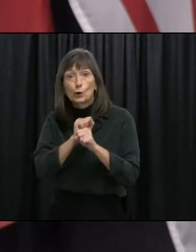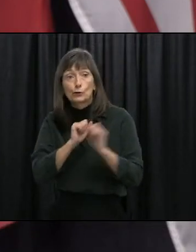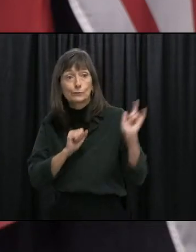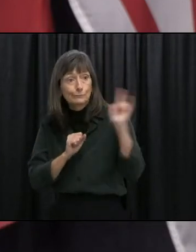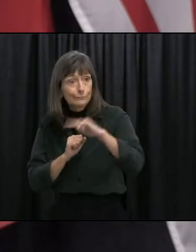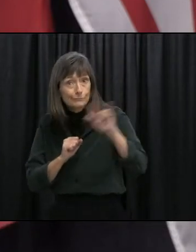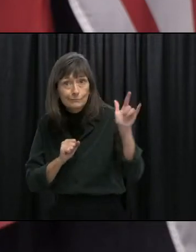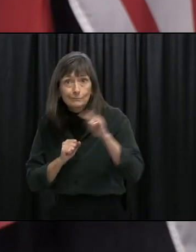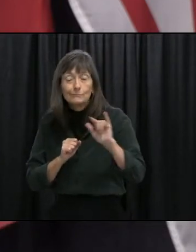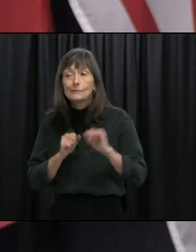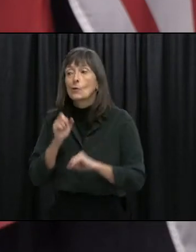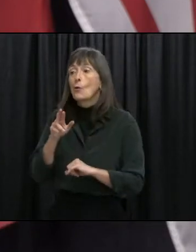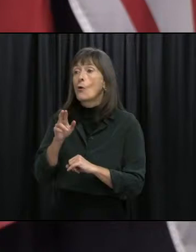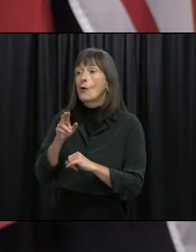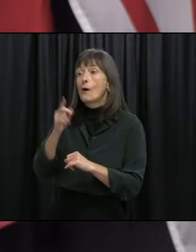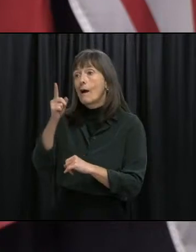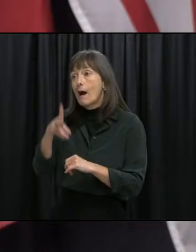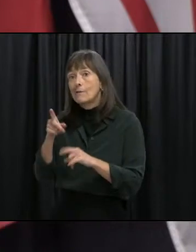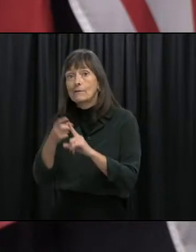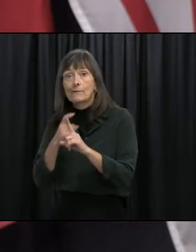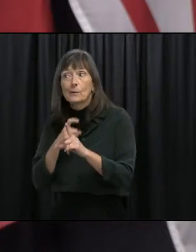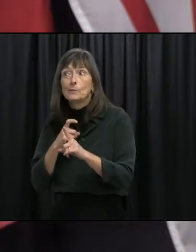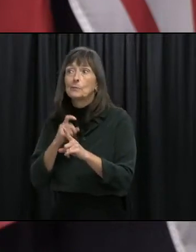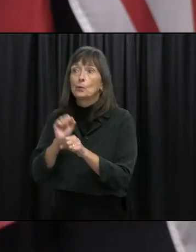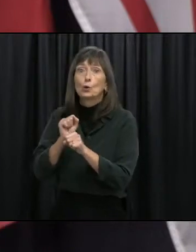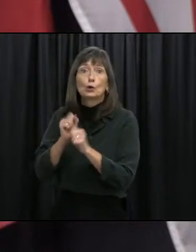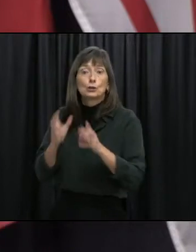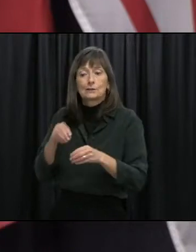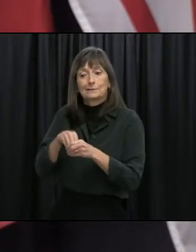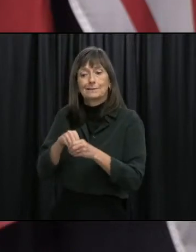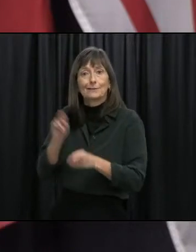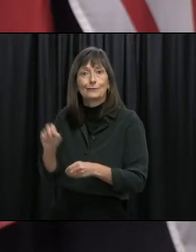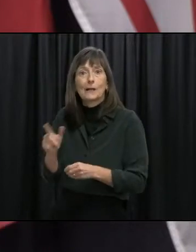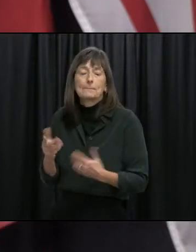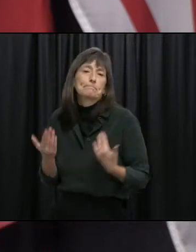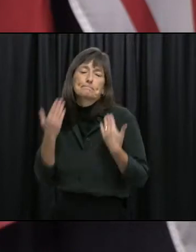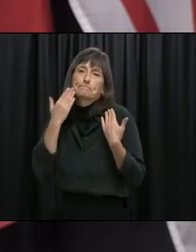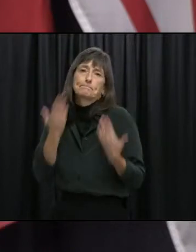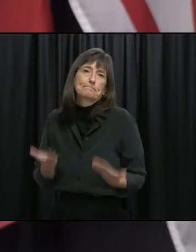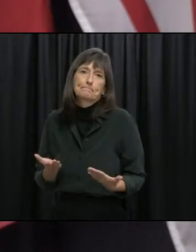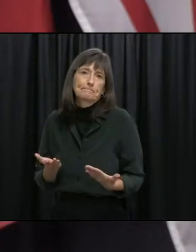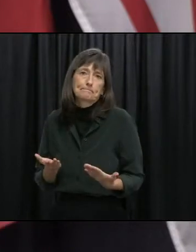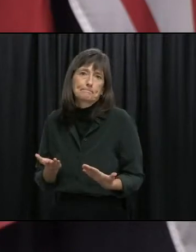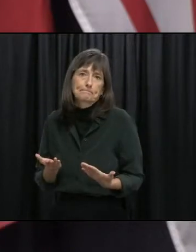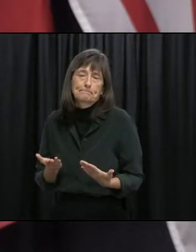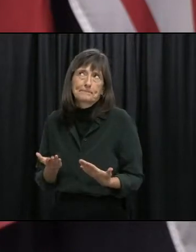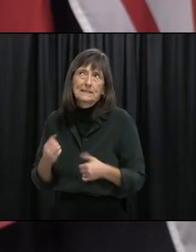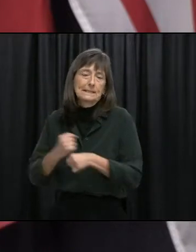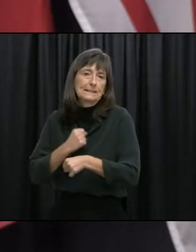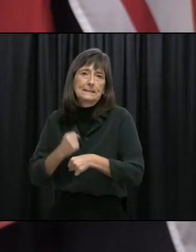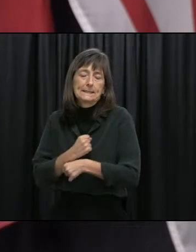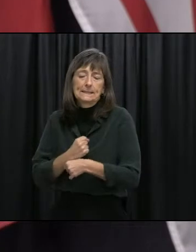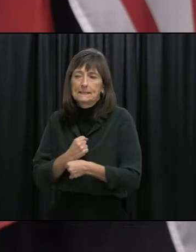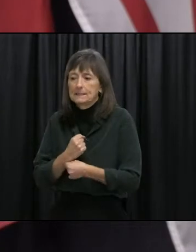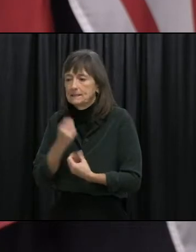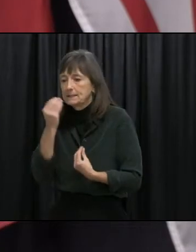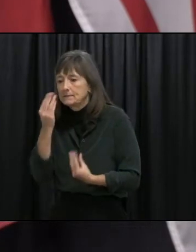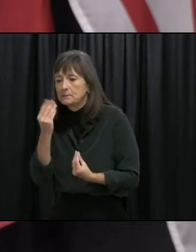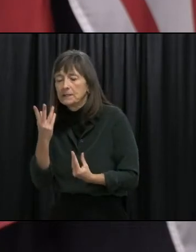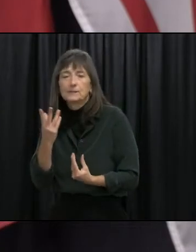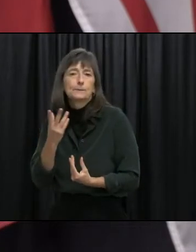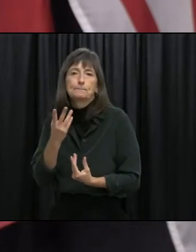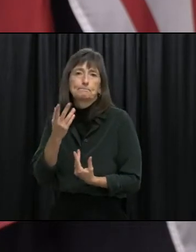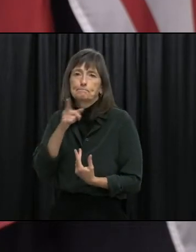these are employed persons within the province. I'm not sure how we would actually go about collecting that